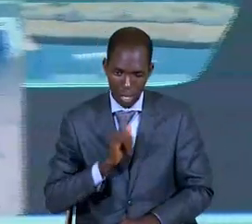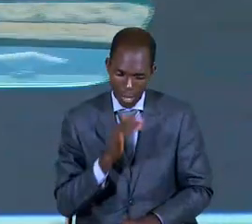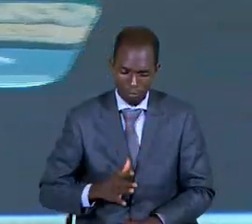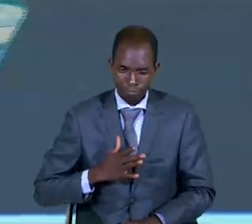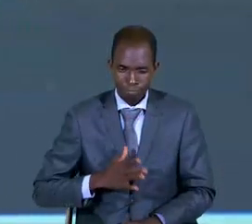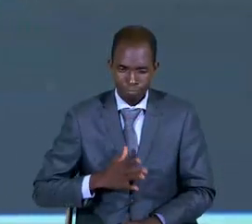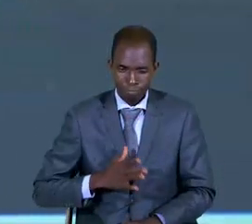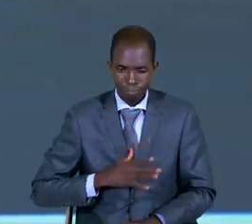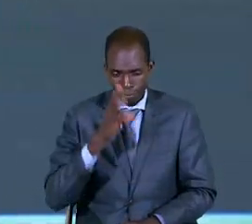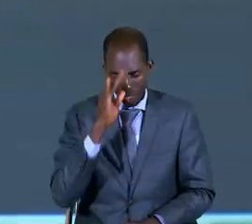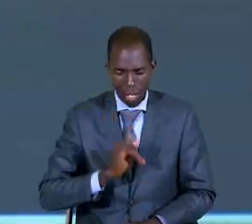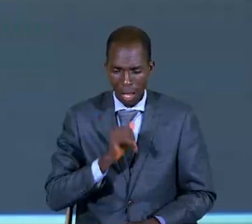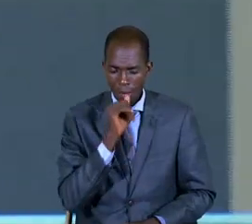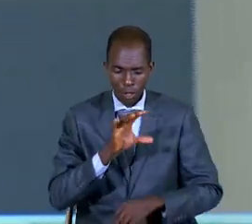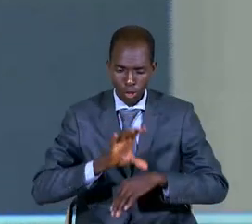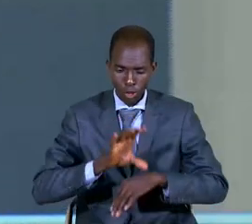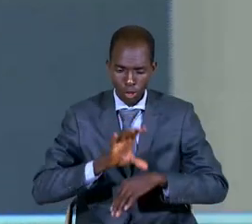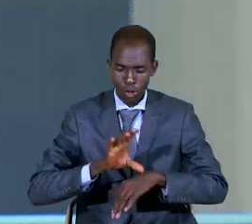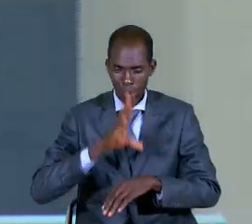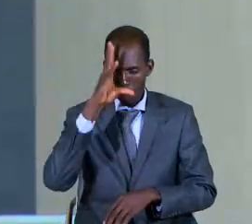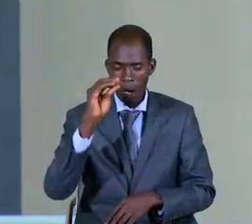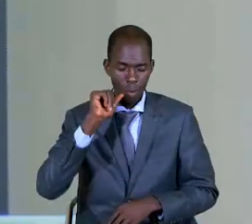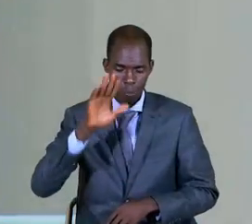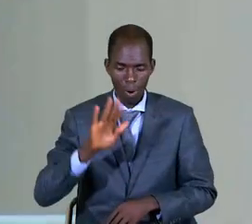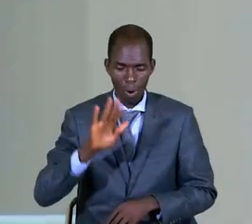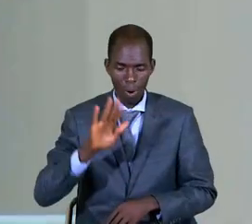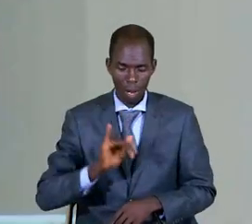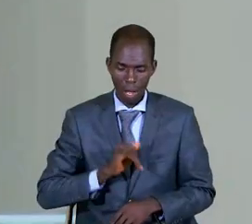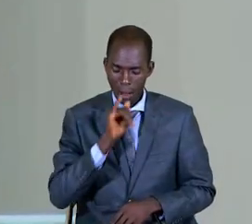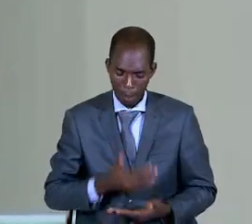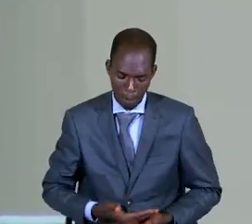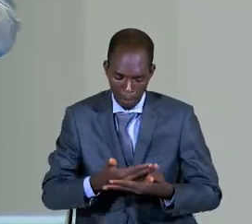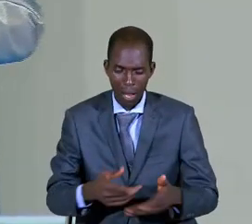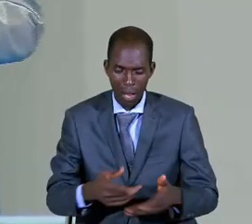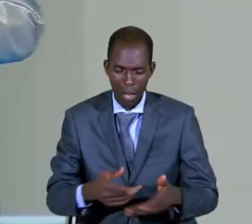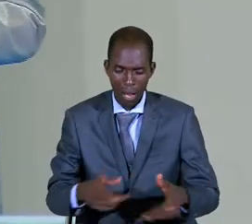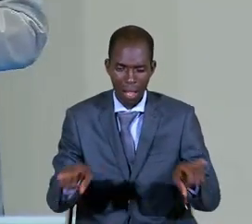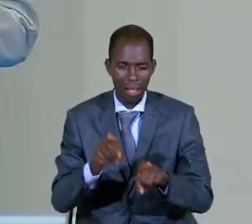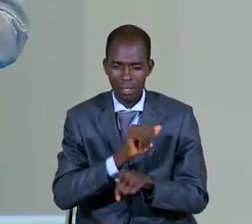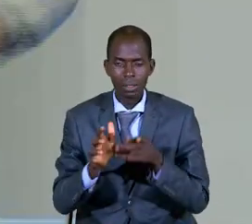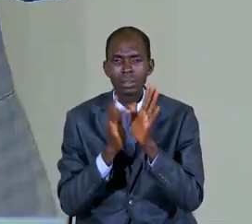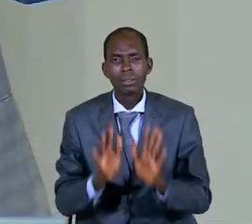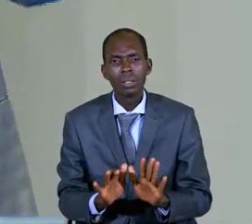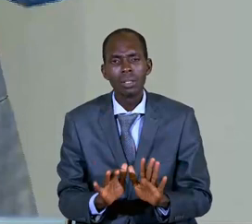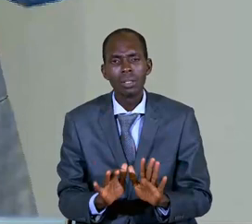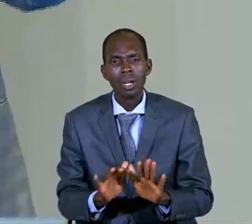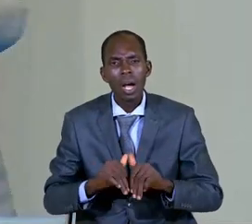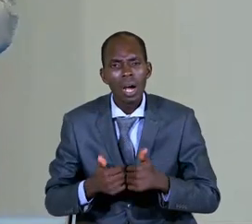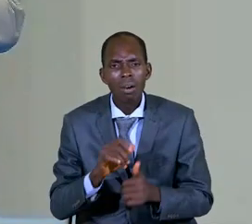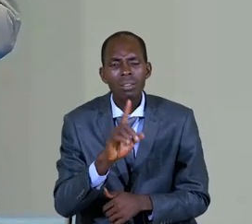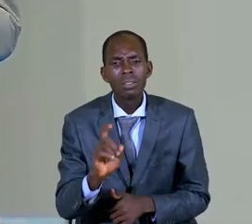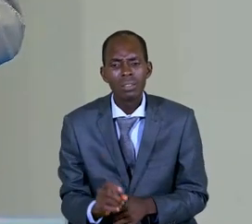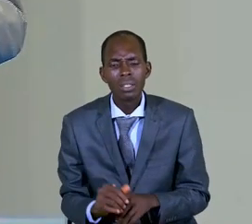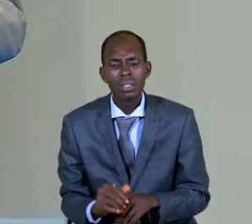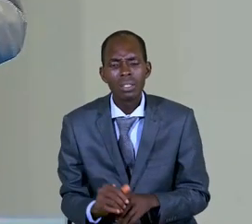woman. I was born a Christian. How were you born a Christian? Because I was born in a